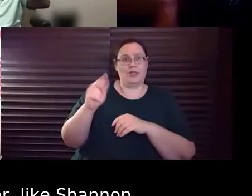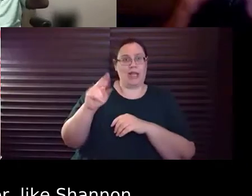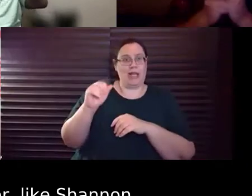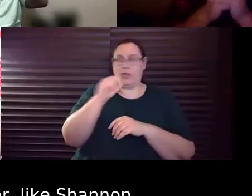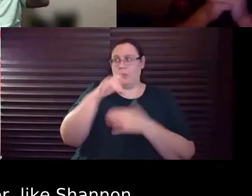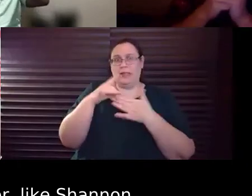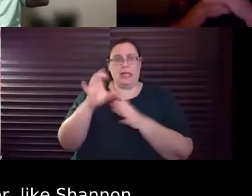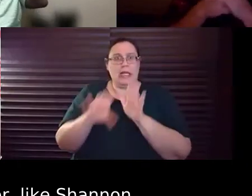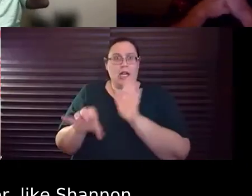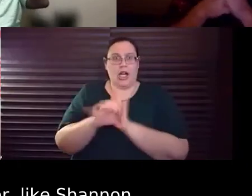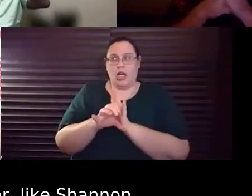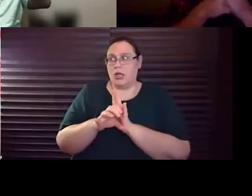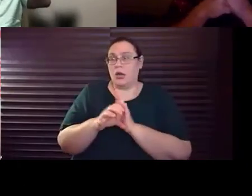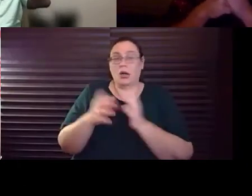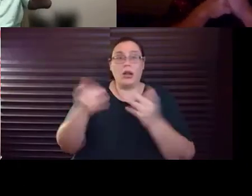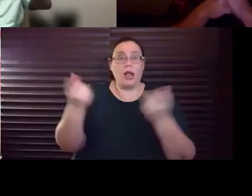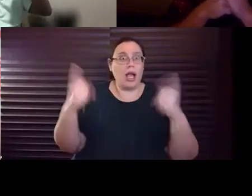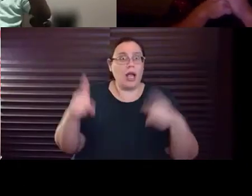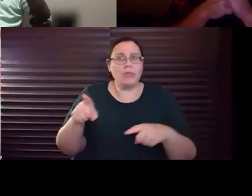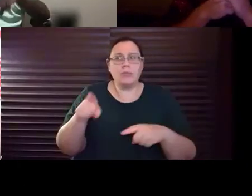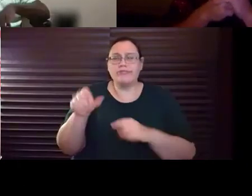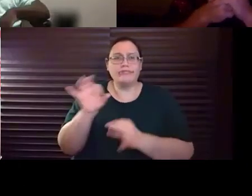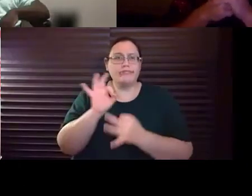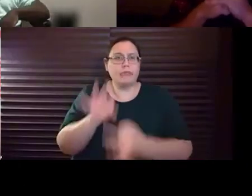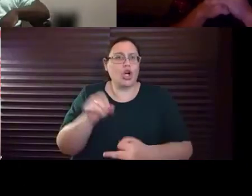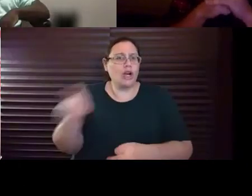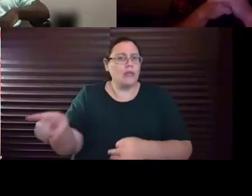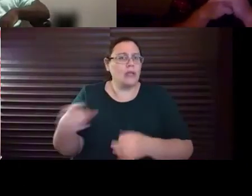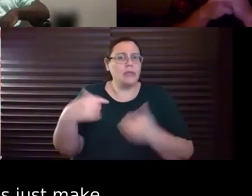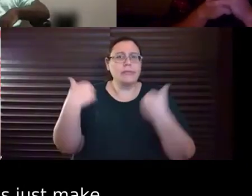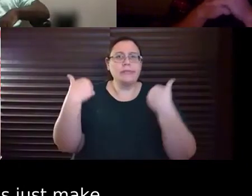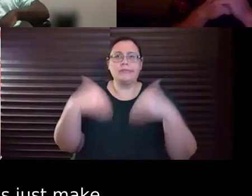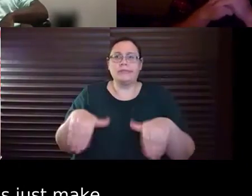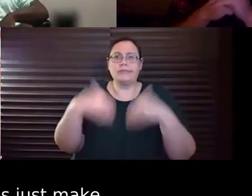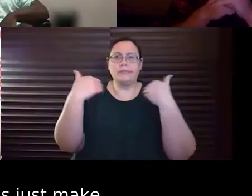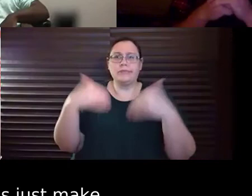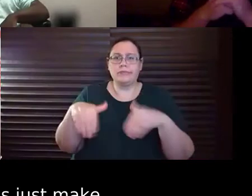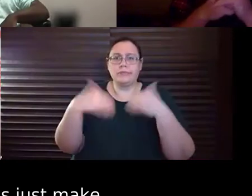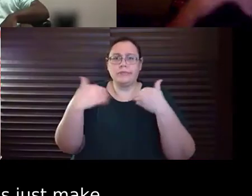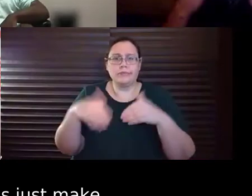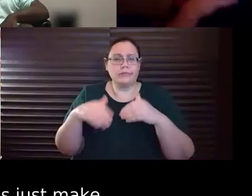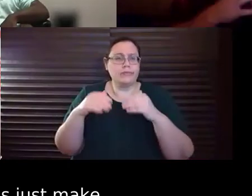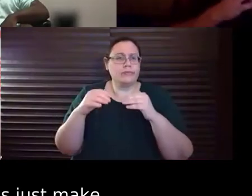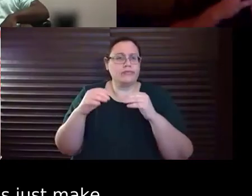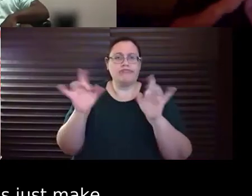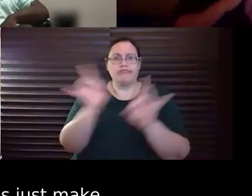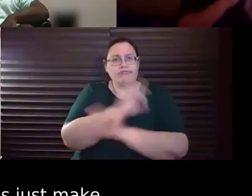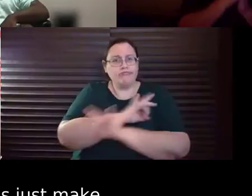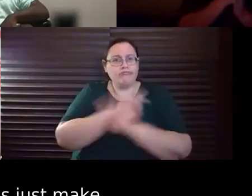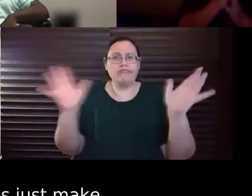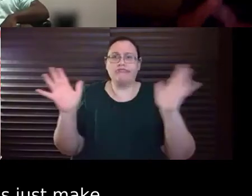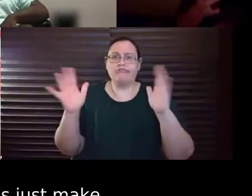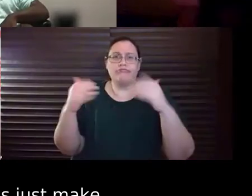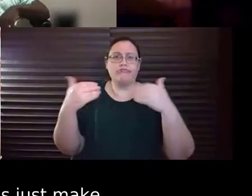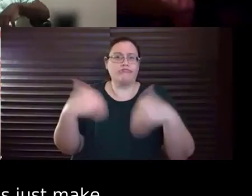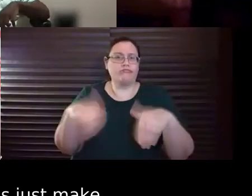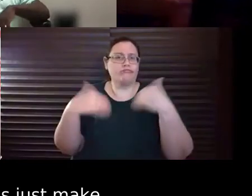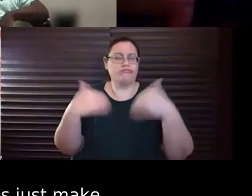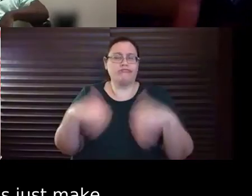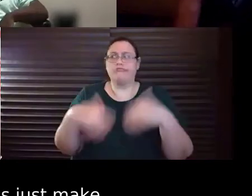perfect. She's got such a massive. Leave behind, man. I think for us, it was just like, make sure